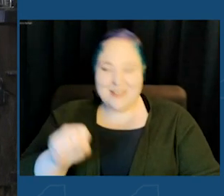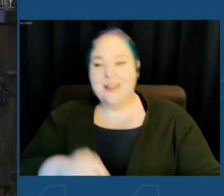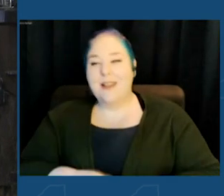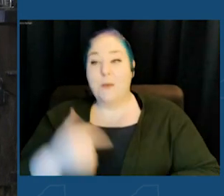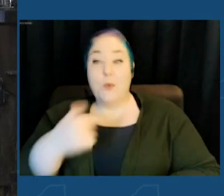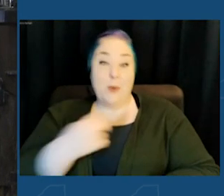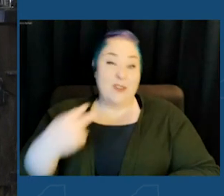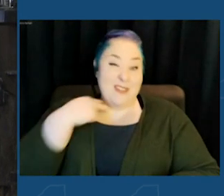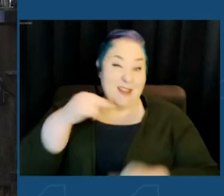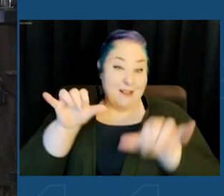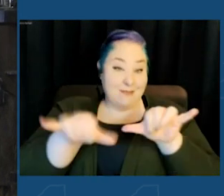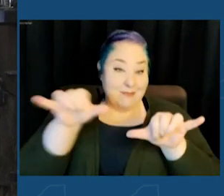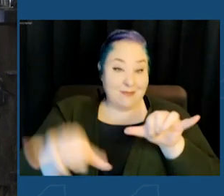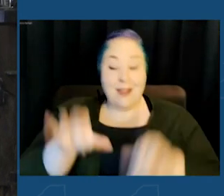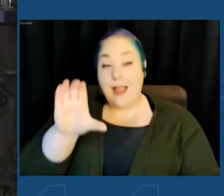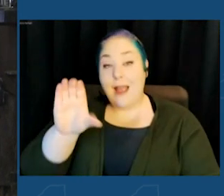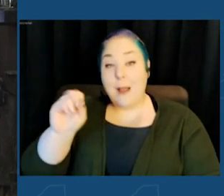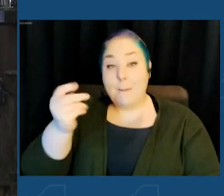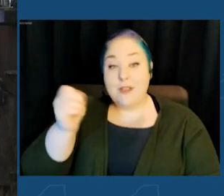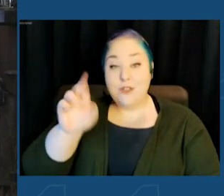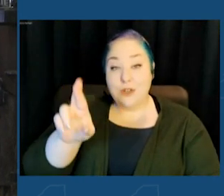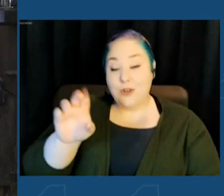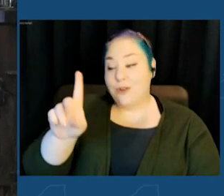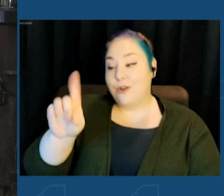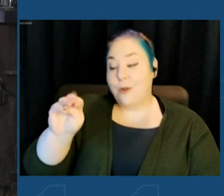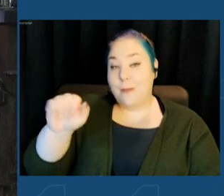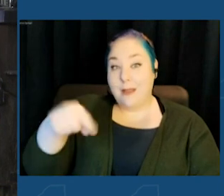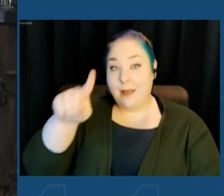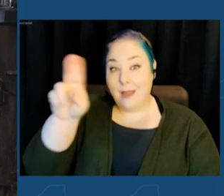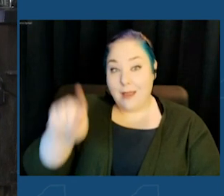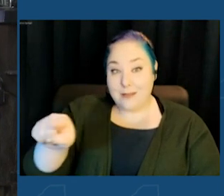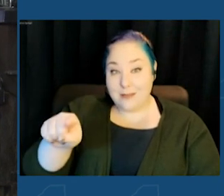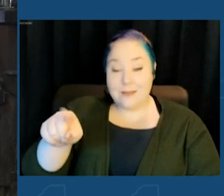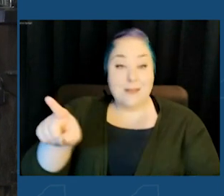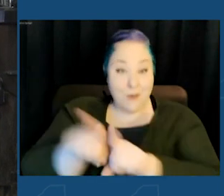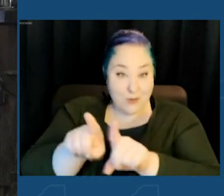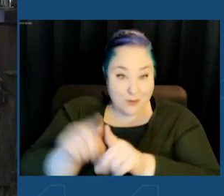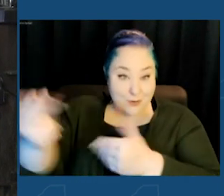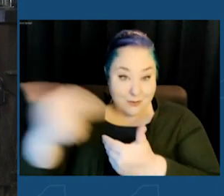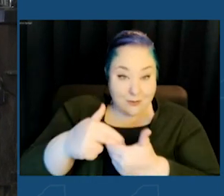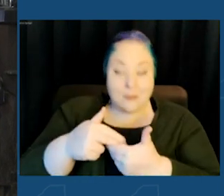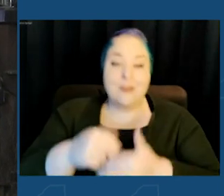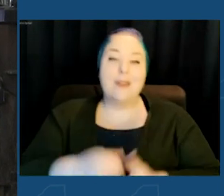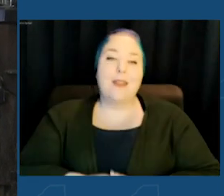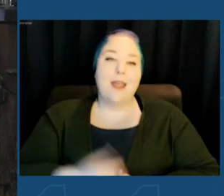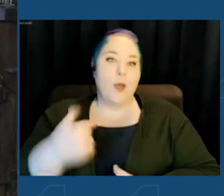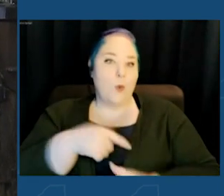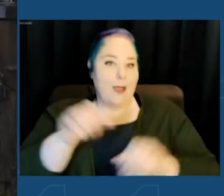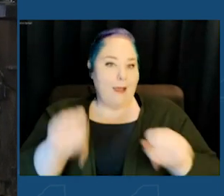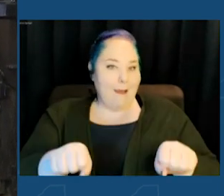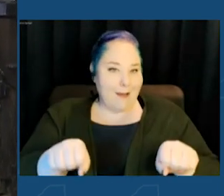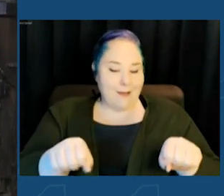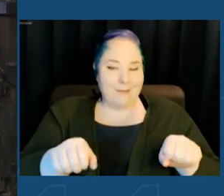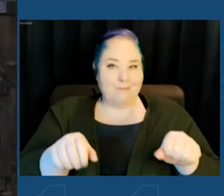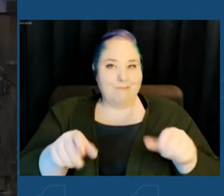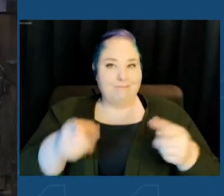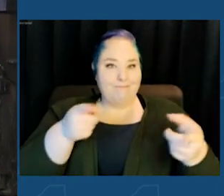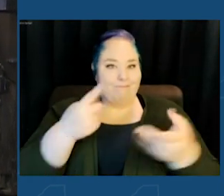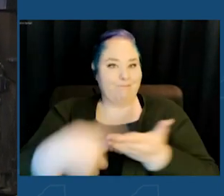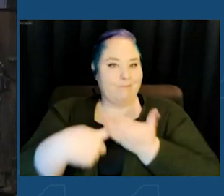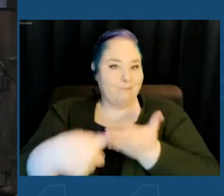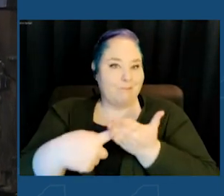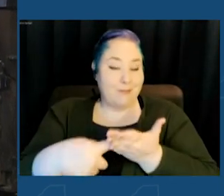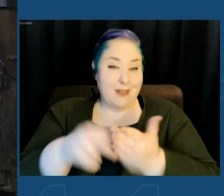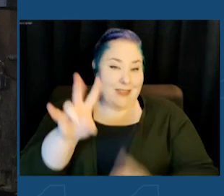commissioner Dominguez with us as well and uh you know we had a chance to deal with the historic almost seven